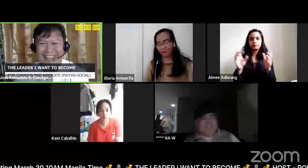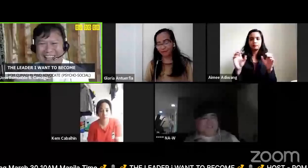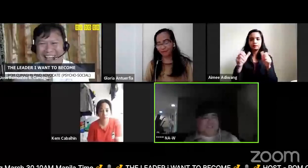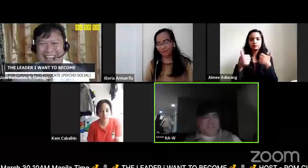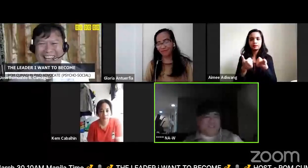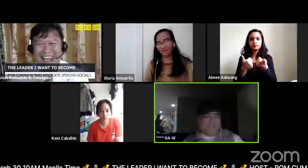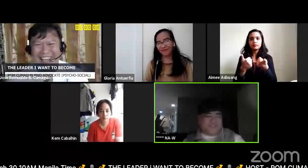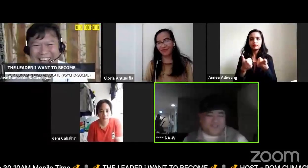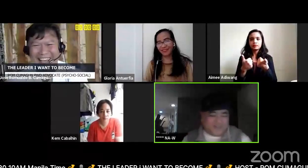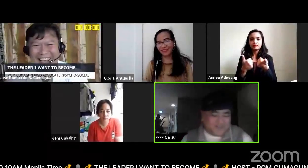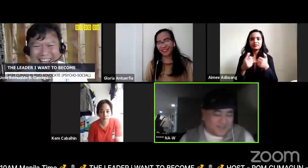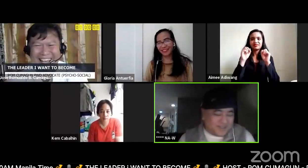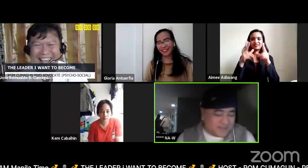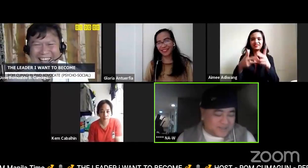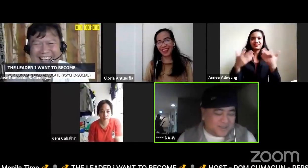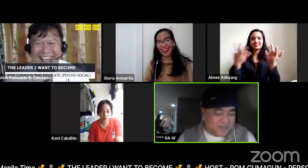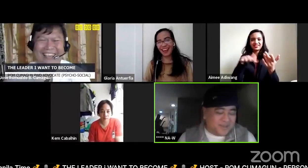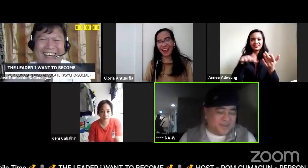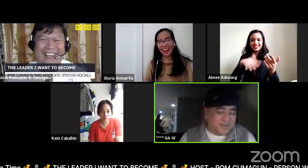Trek.